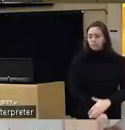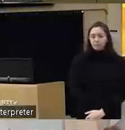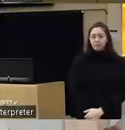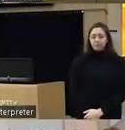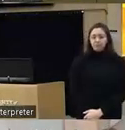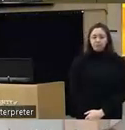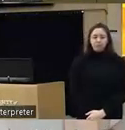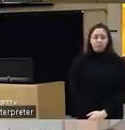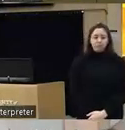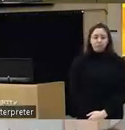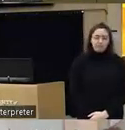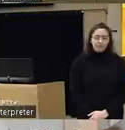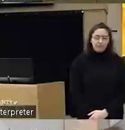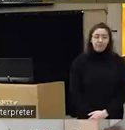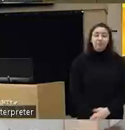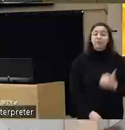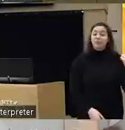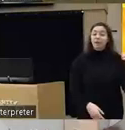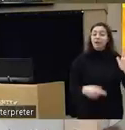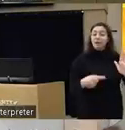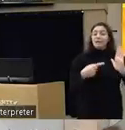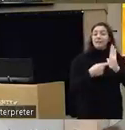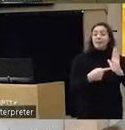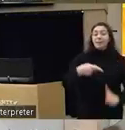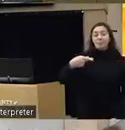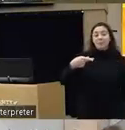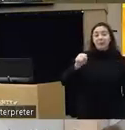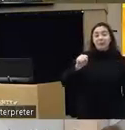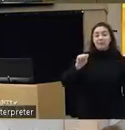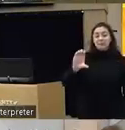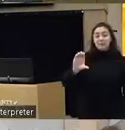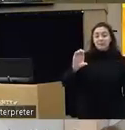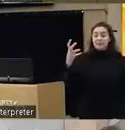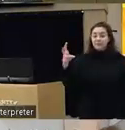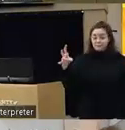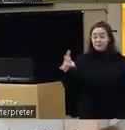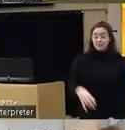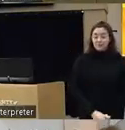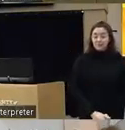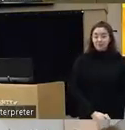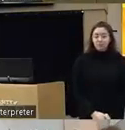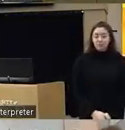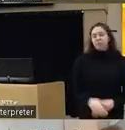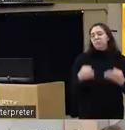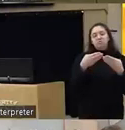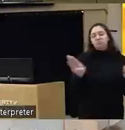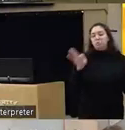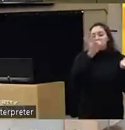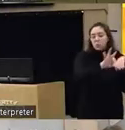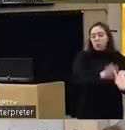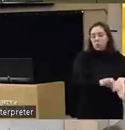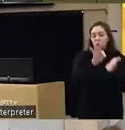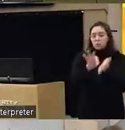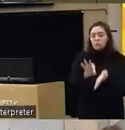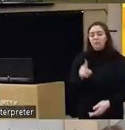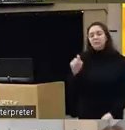This is an example of the PSC 17. These are the general cutoff scores recommended. This is from